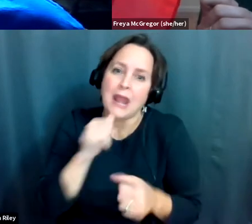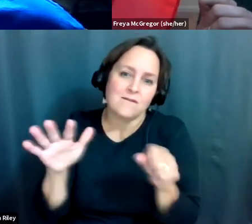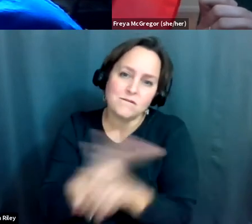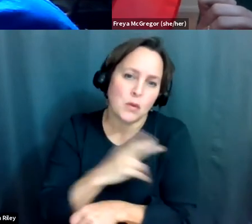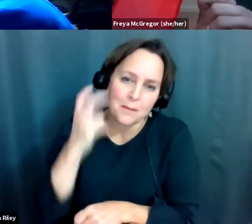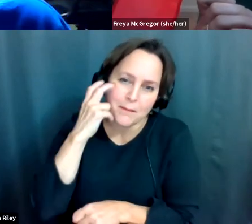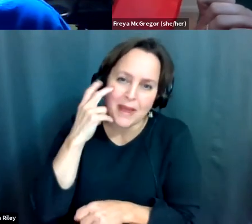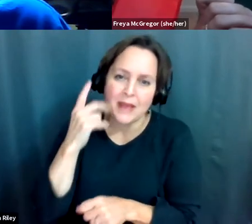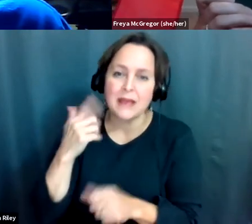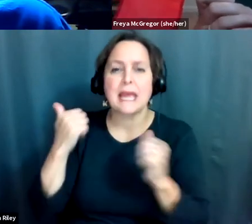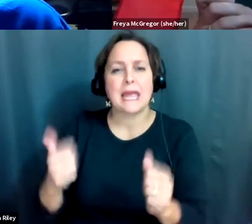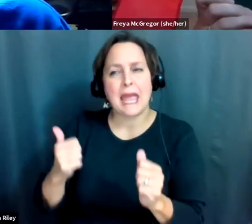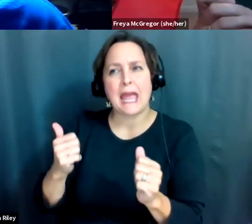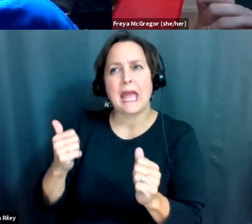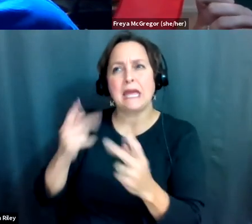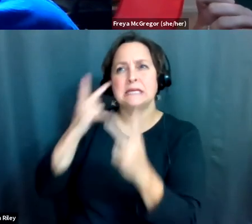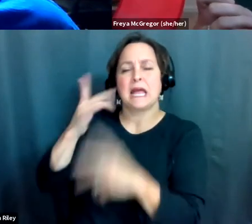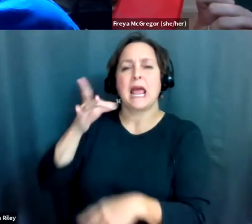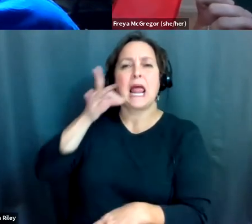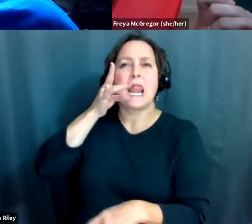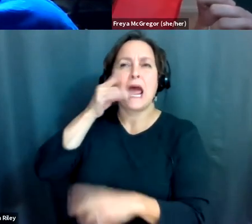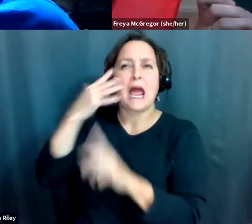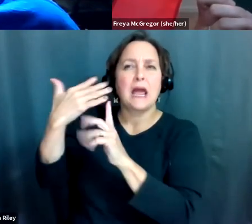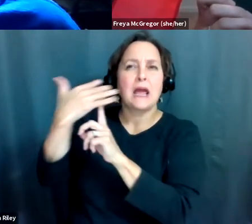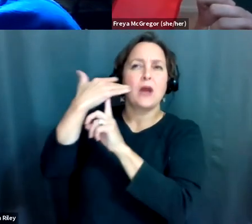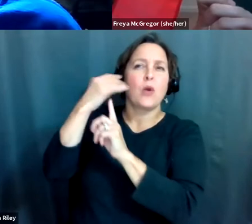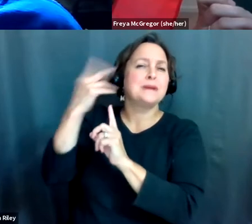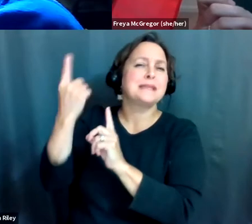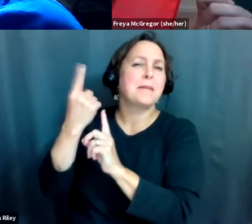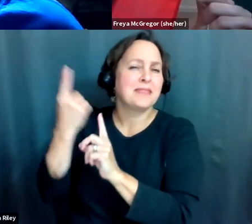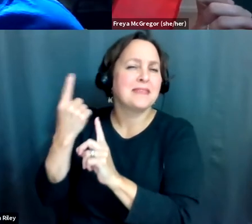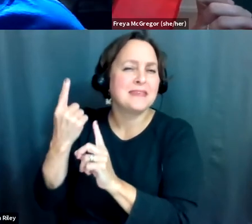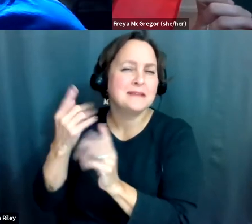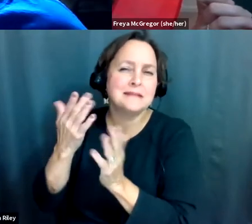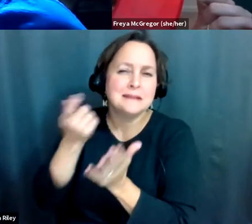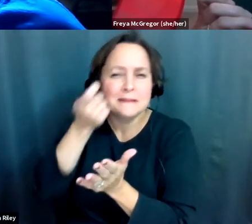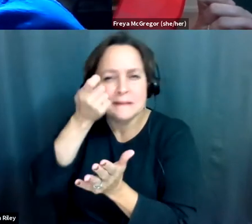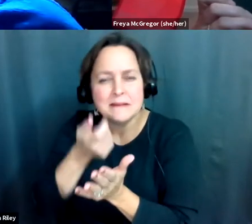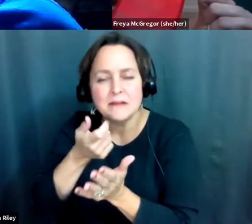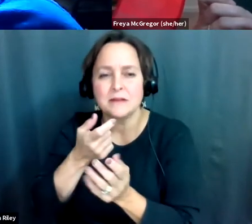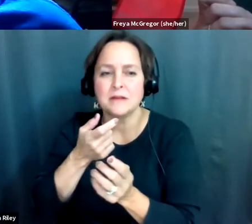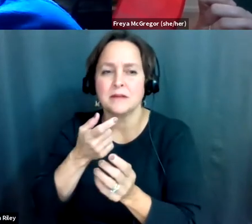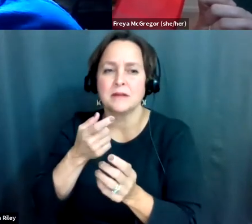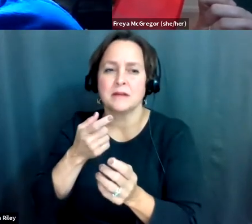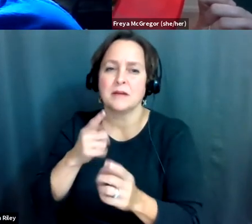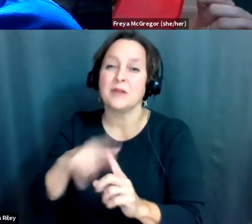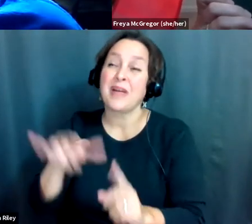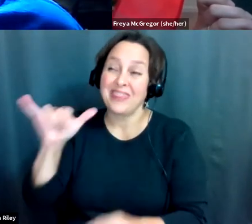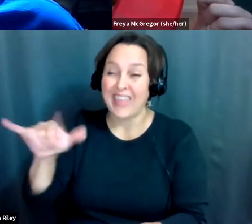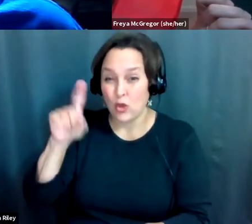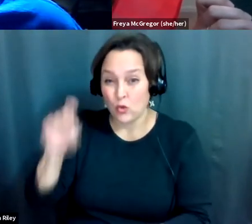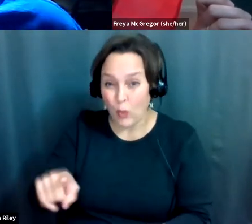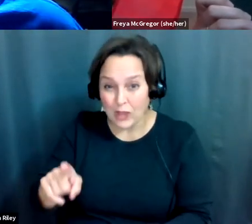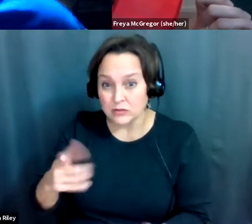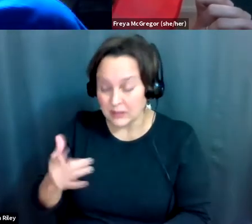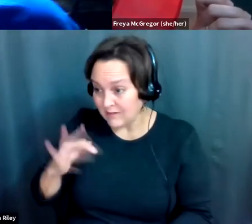either light perception or even a very small amount of vision, but that is a rather invasive question. If I say